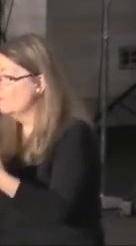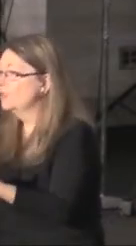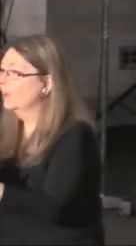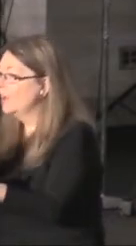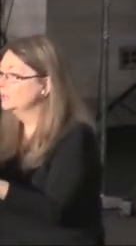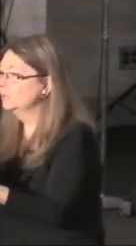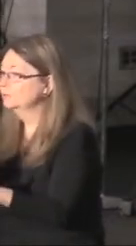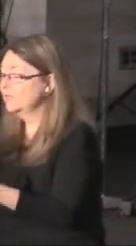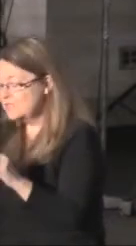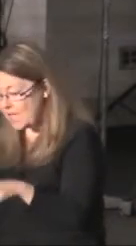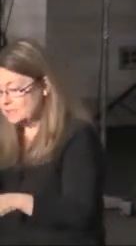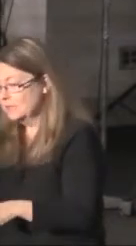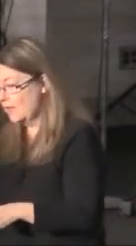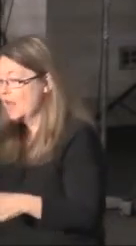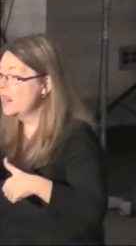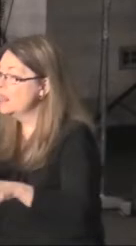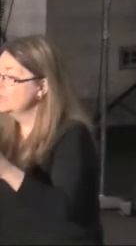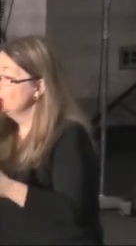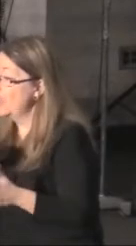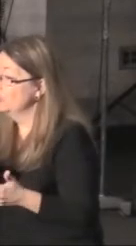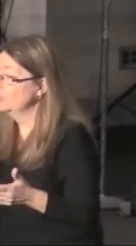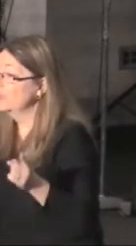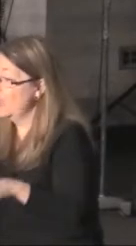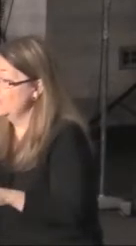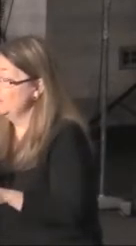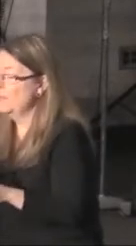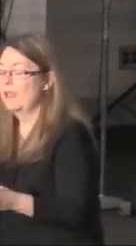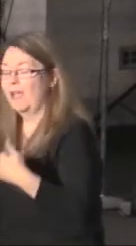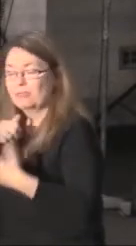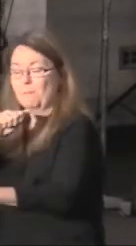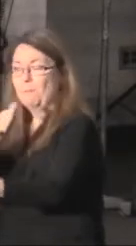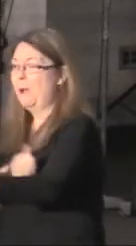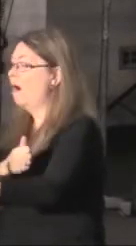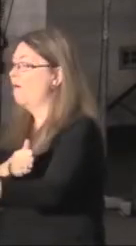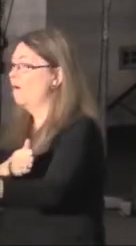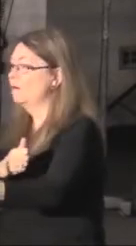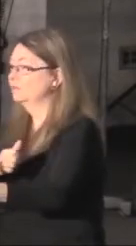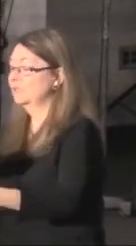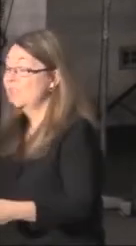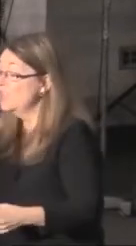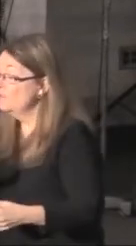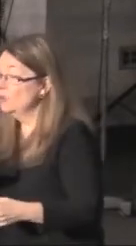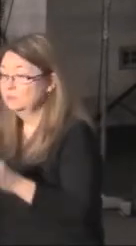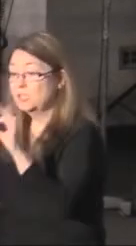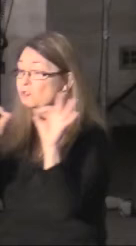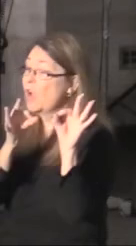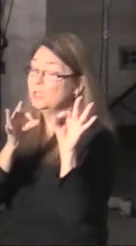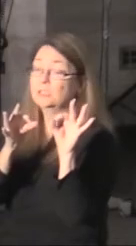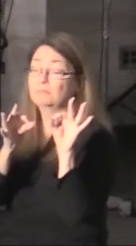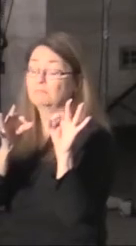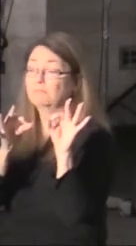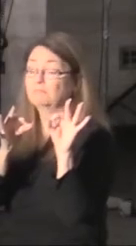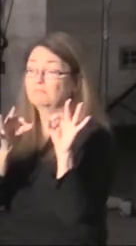God permits evil. God permits bad things to take place. But God is so powerful that no amount of evil, no amount of distractions, no amount